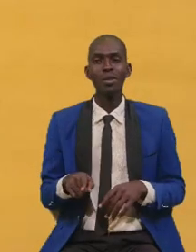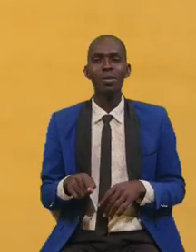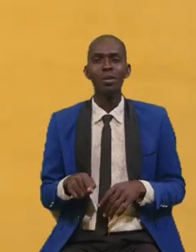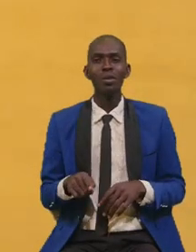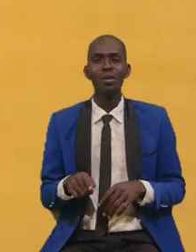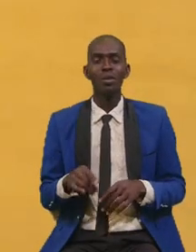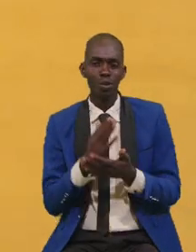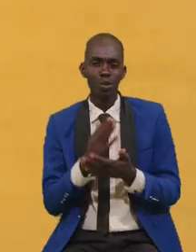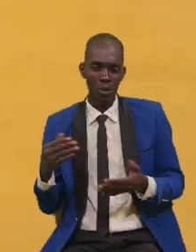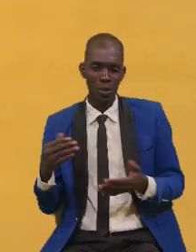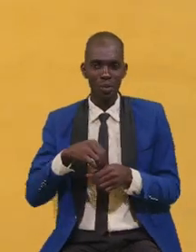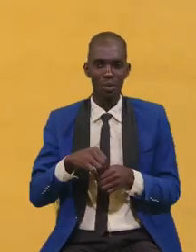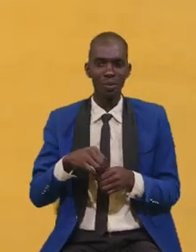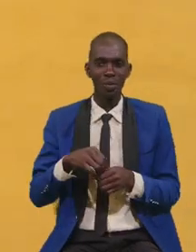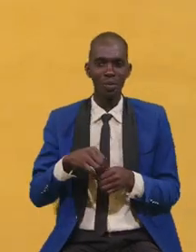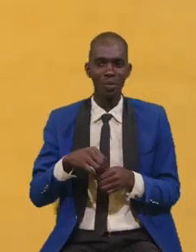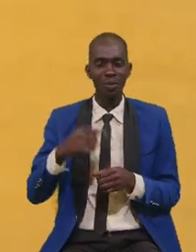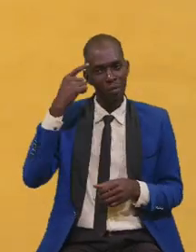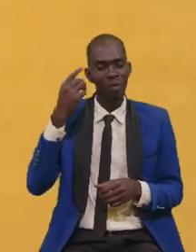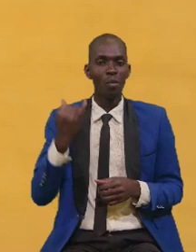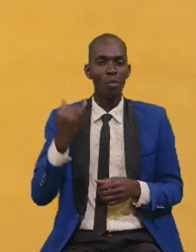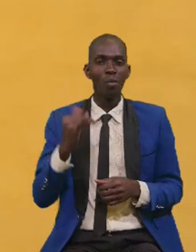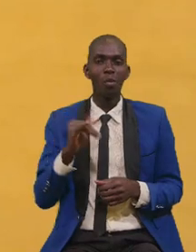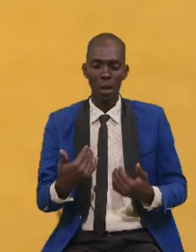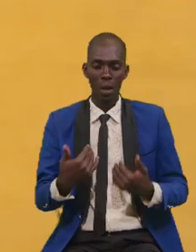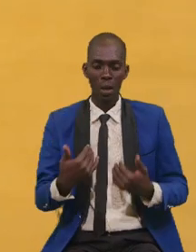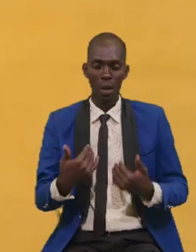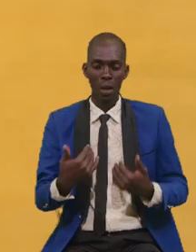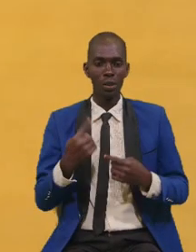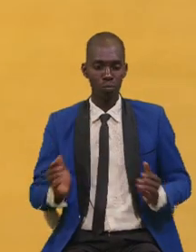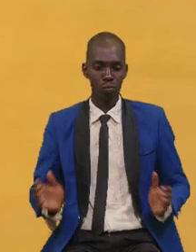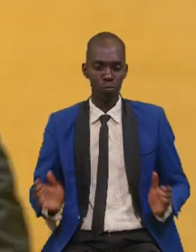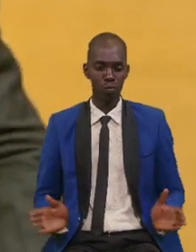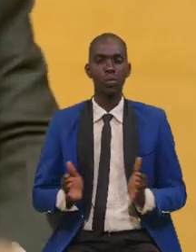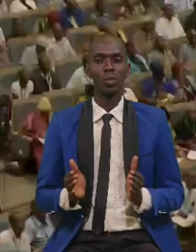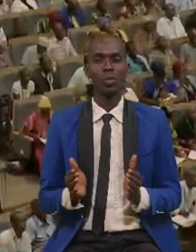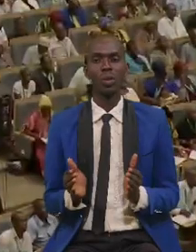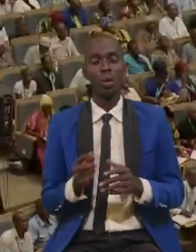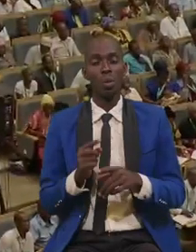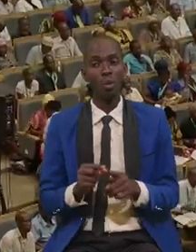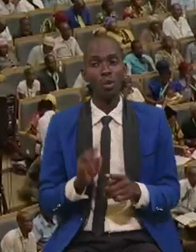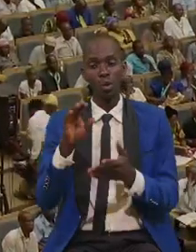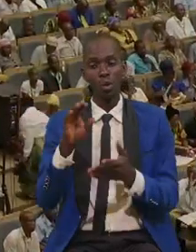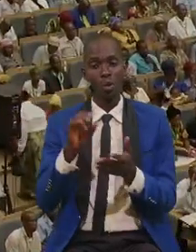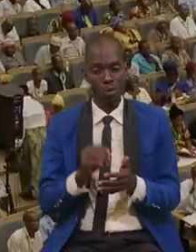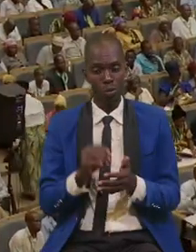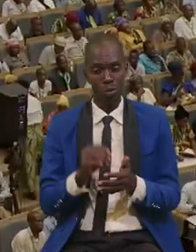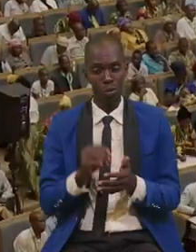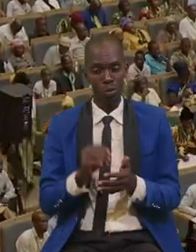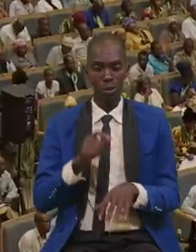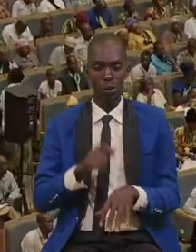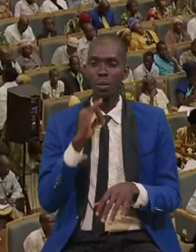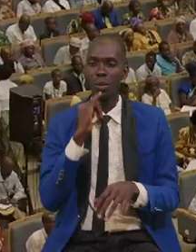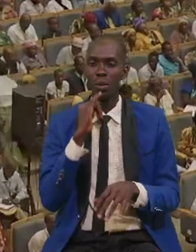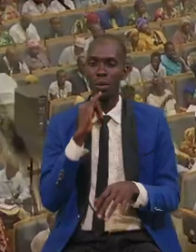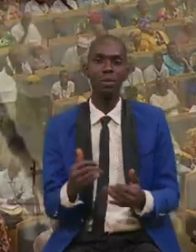courage to the head. But one day, your own day has come. You will not